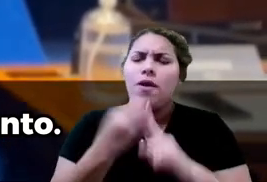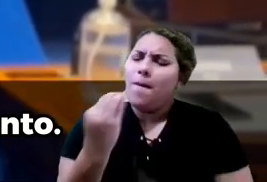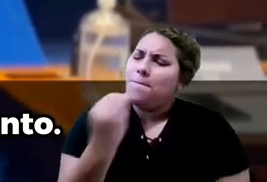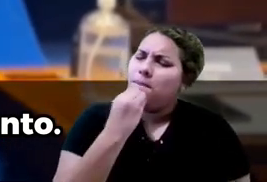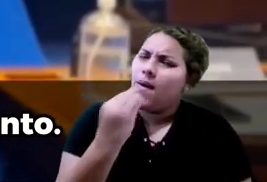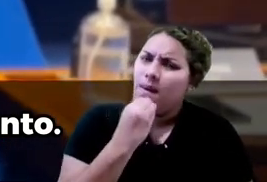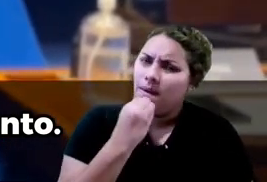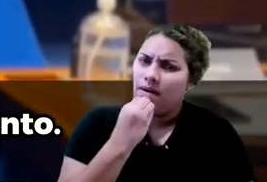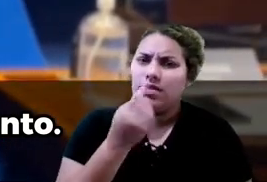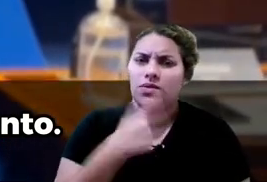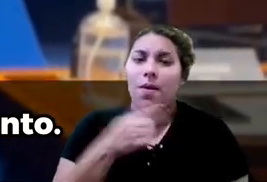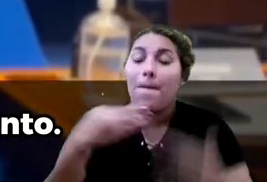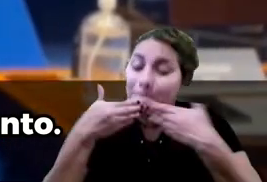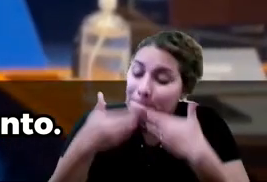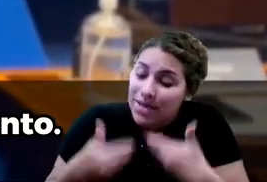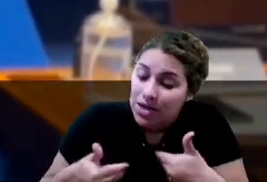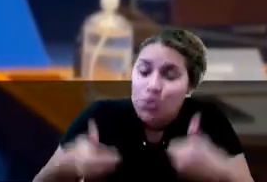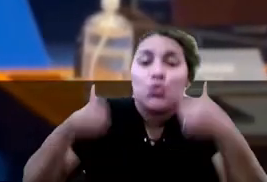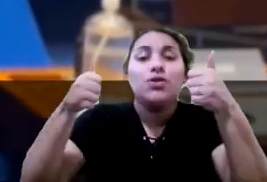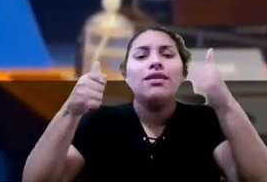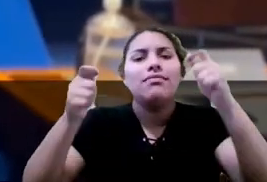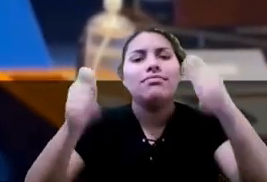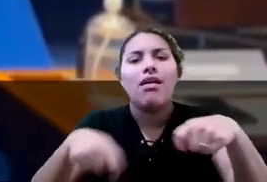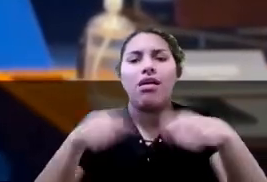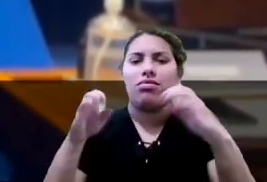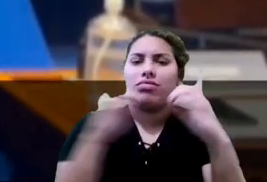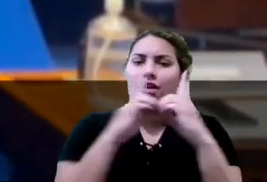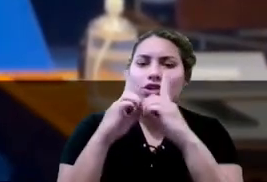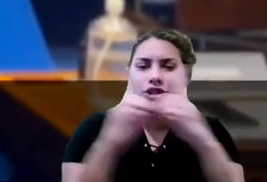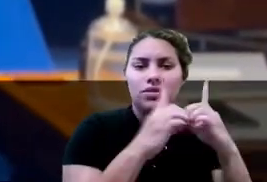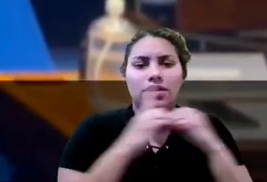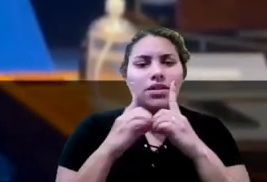the possibility to improve